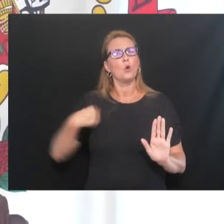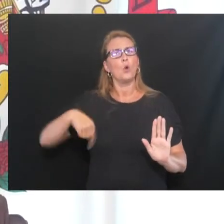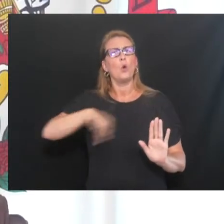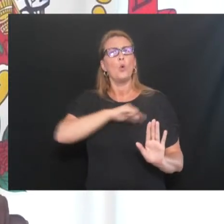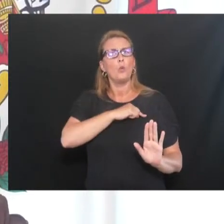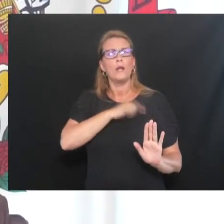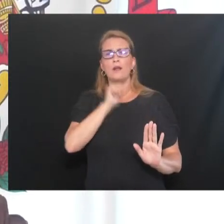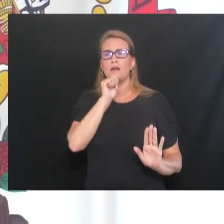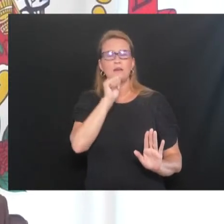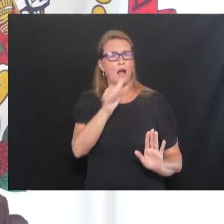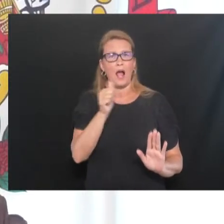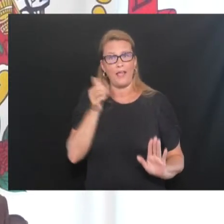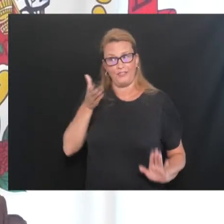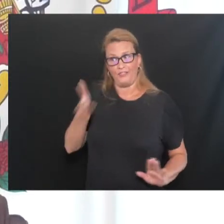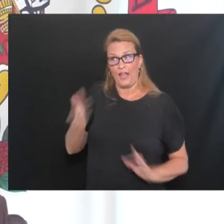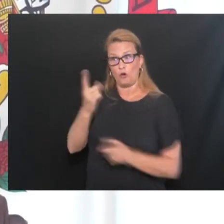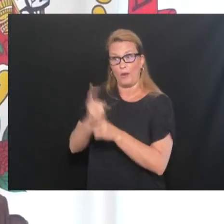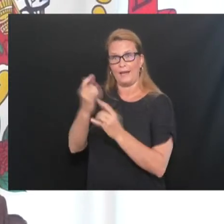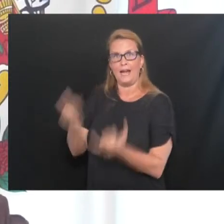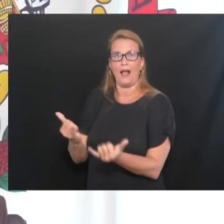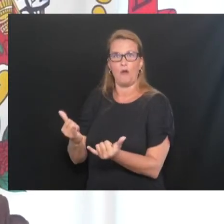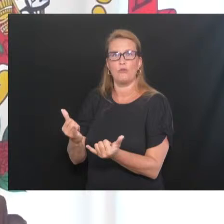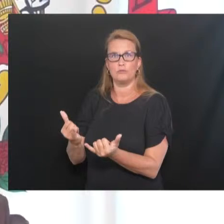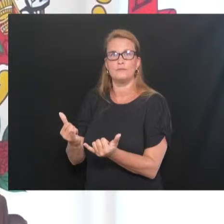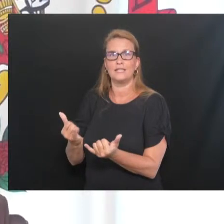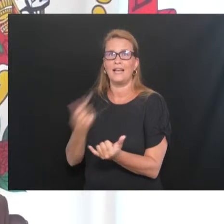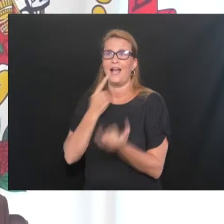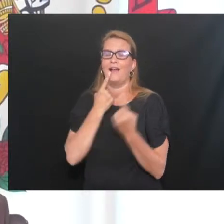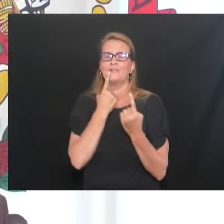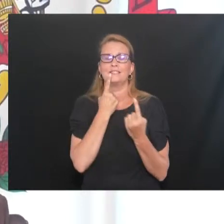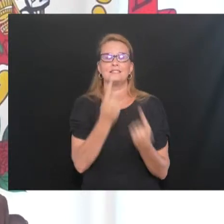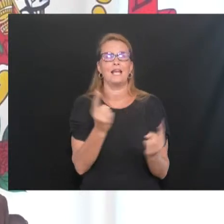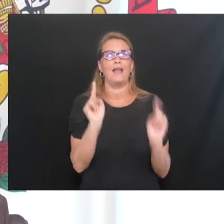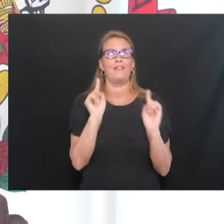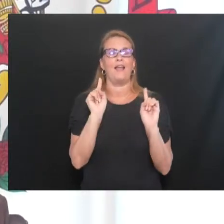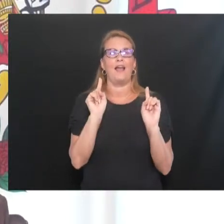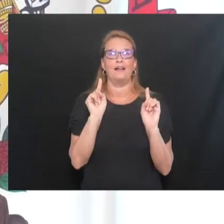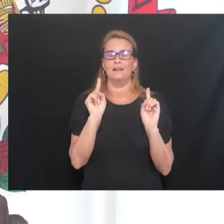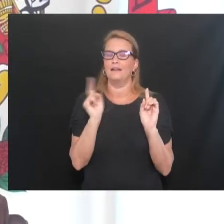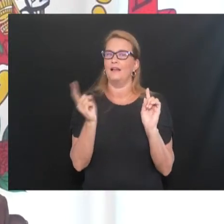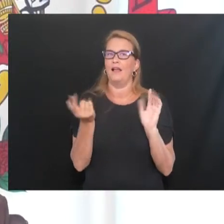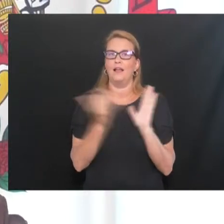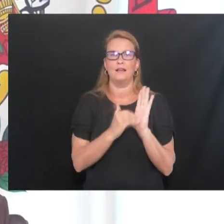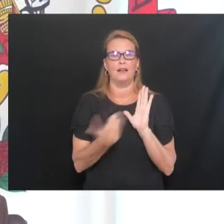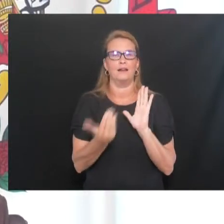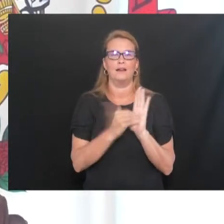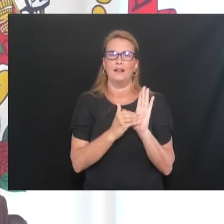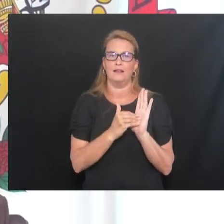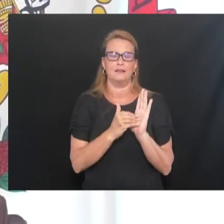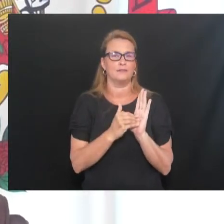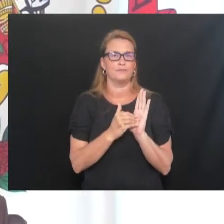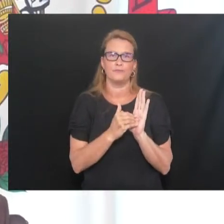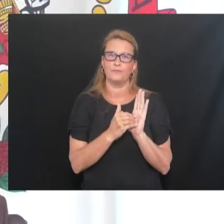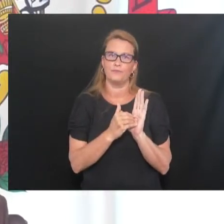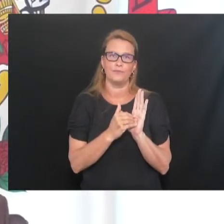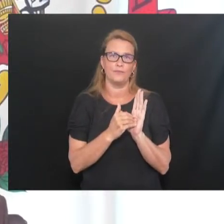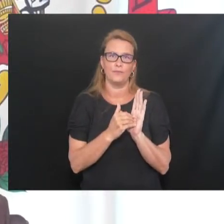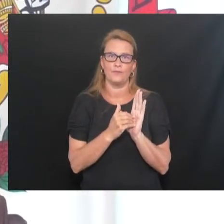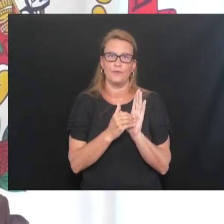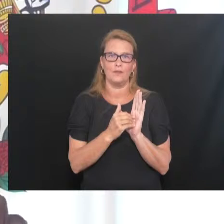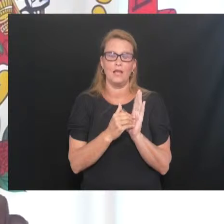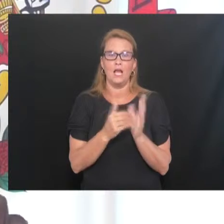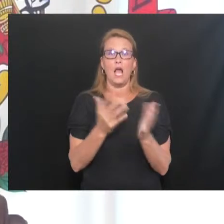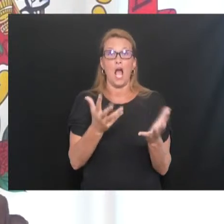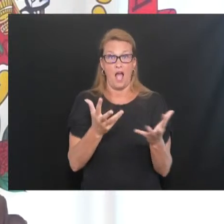absolutely are not there now. And I have said that very emphatically. You know, I